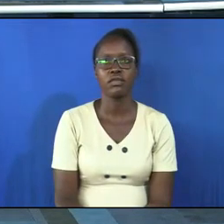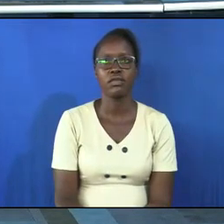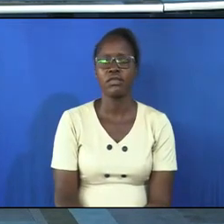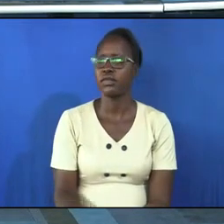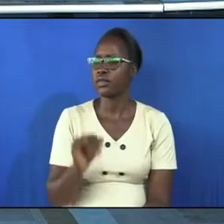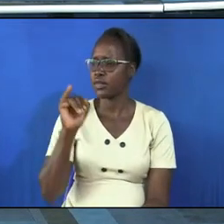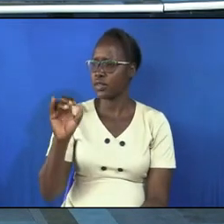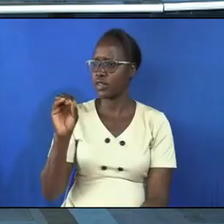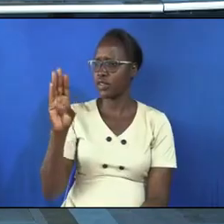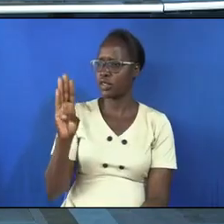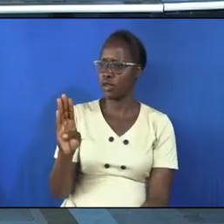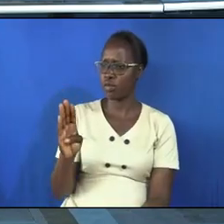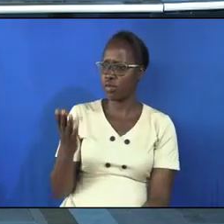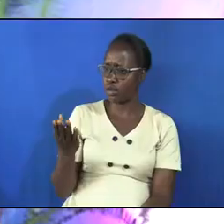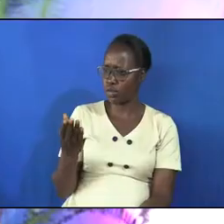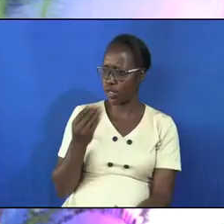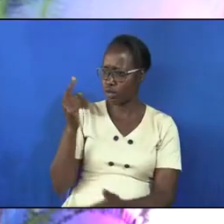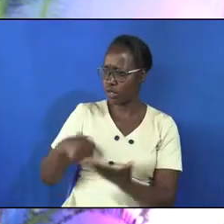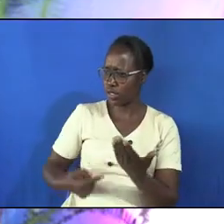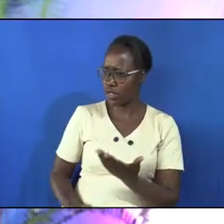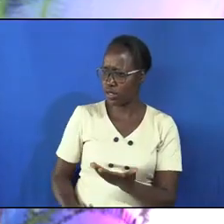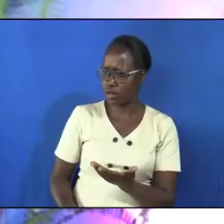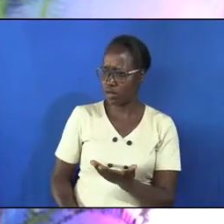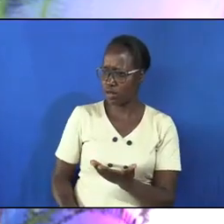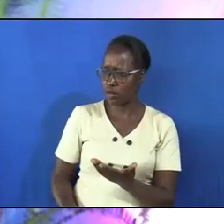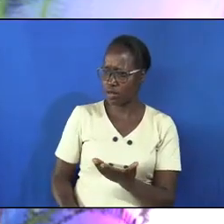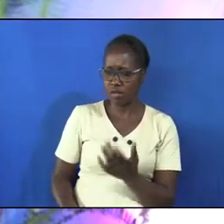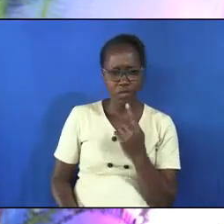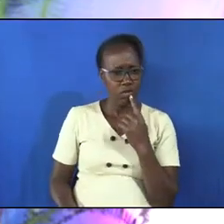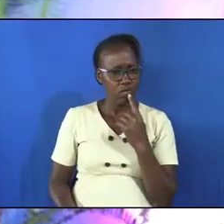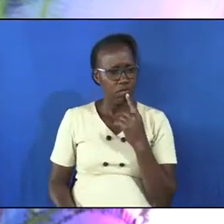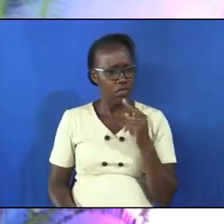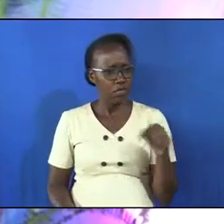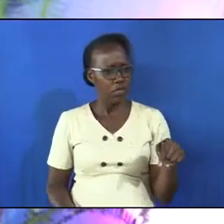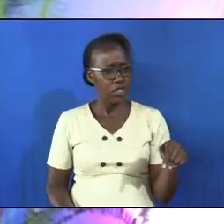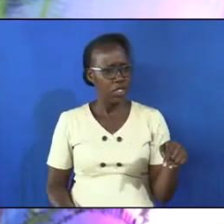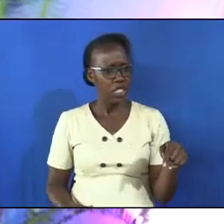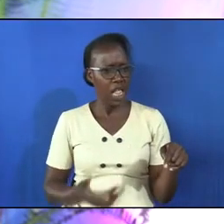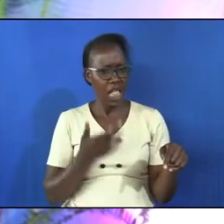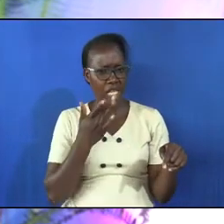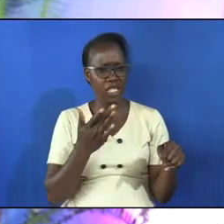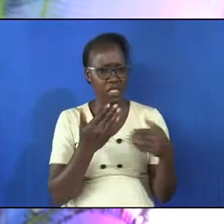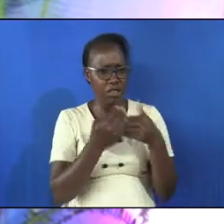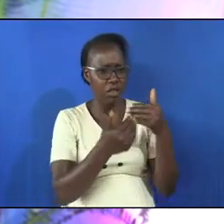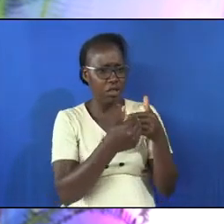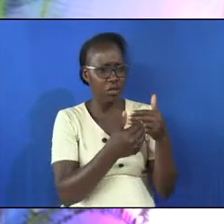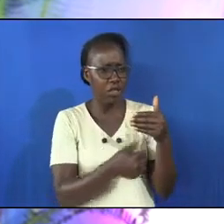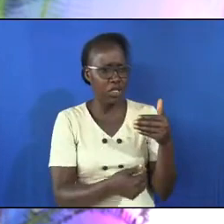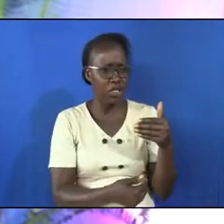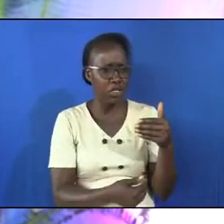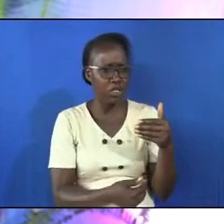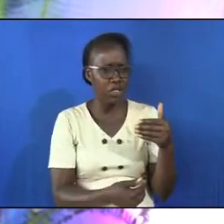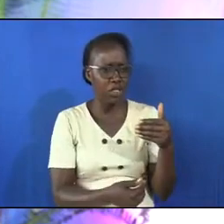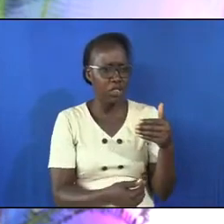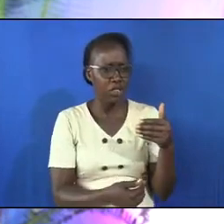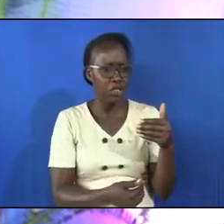John, what is that you have eaten? This tastes like bread.